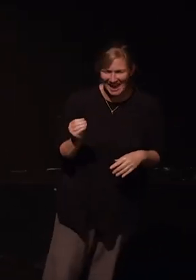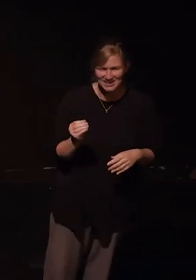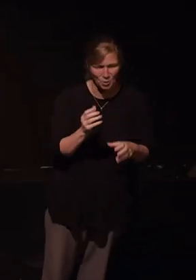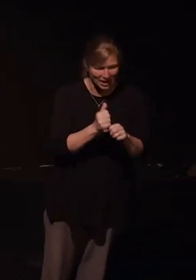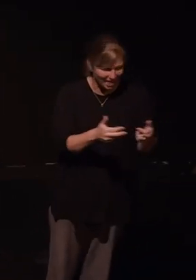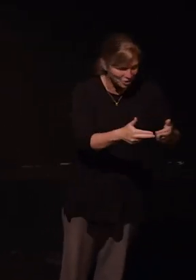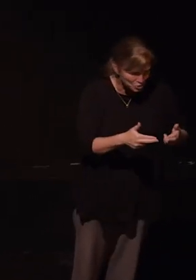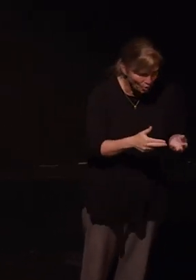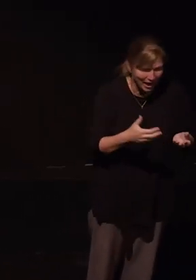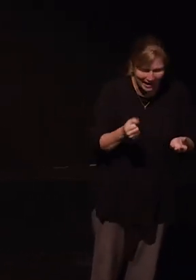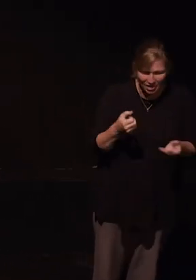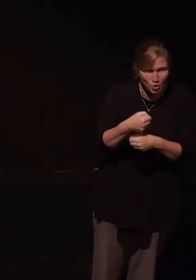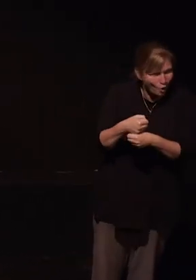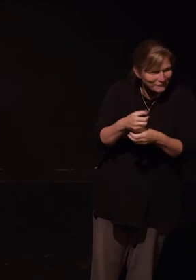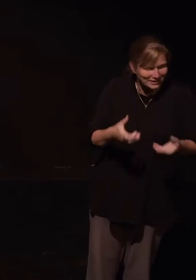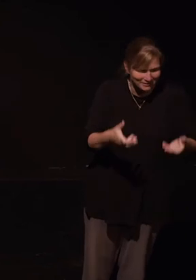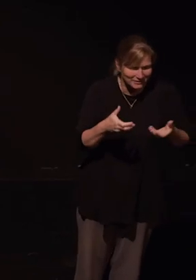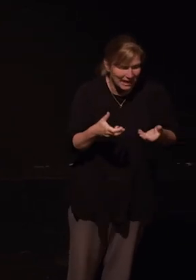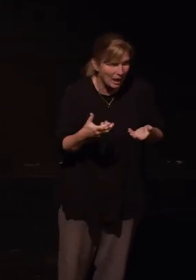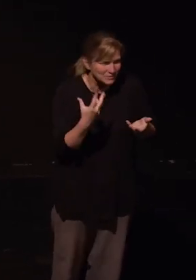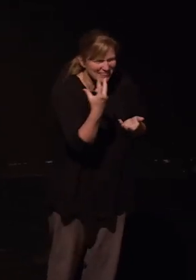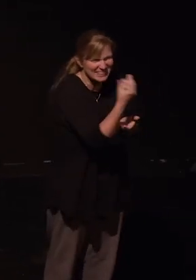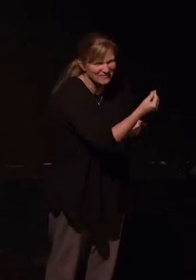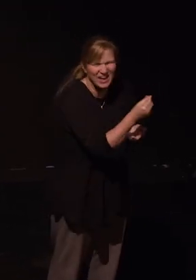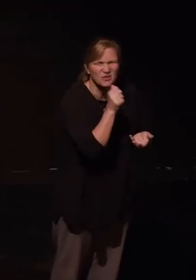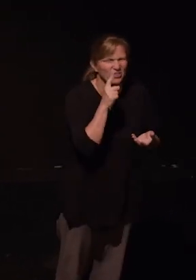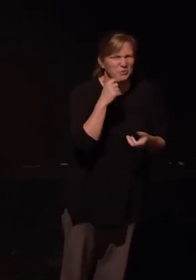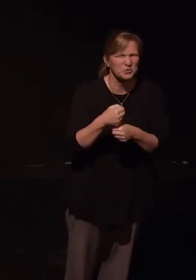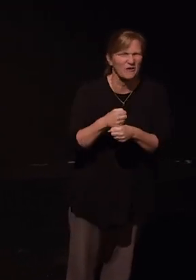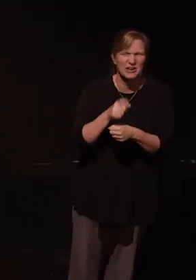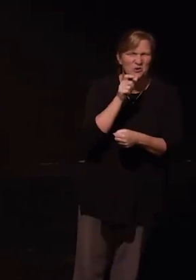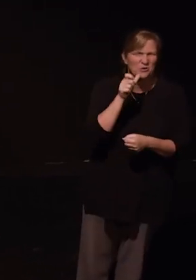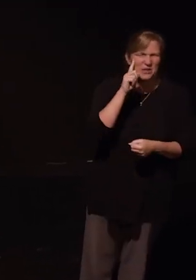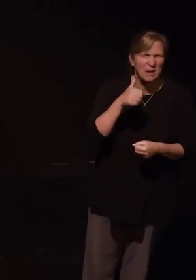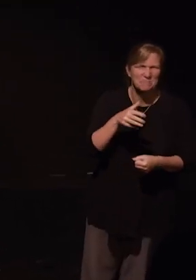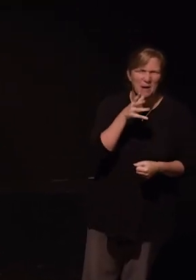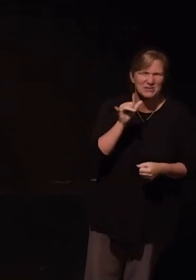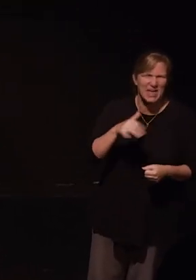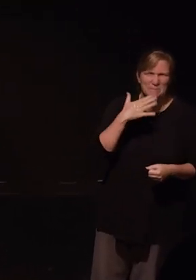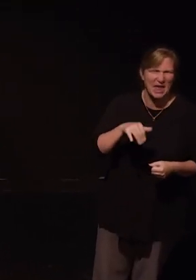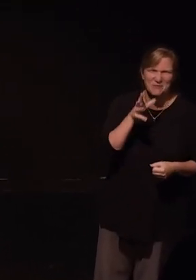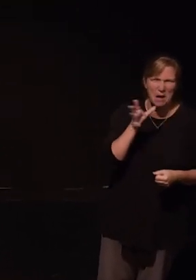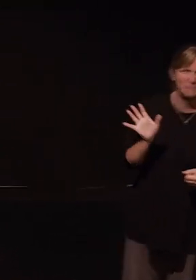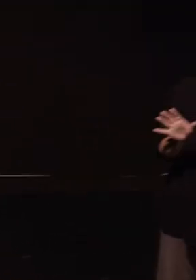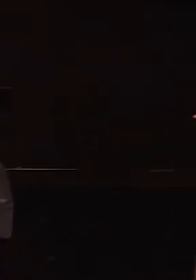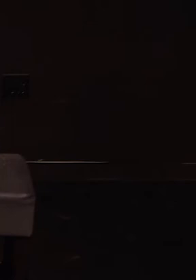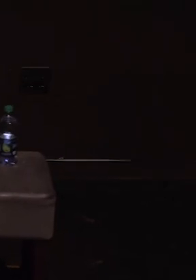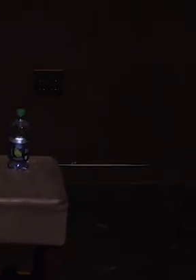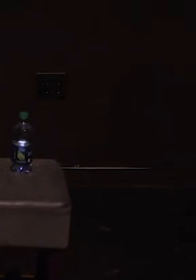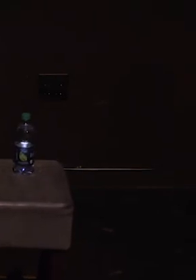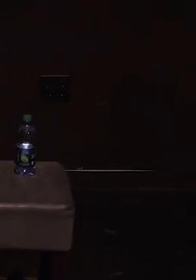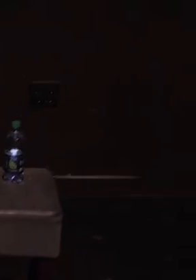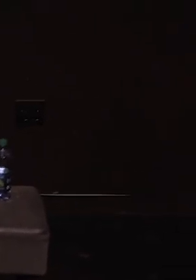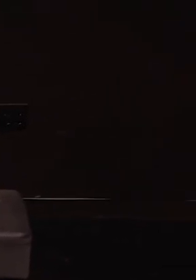the donut and the coffee, and I was leaving. I don't think it was coffee. I don't think my mom was that bad of a mom, but it was some some hot treat, hot